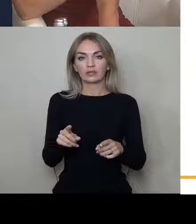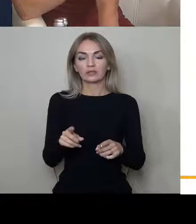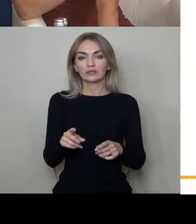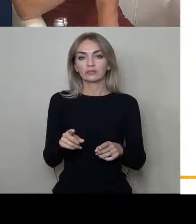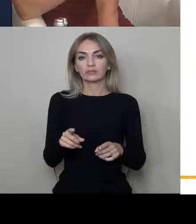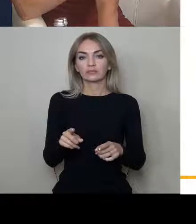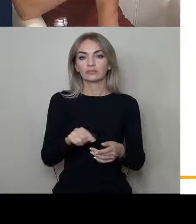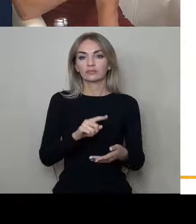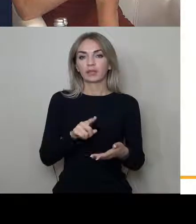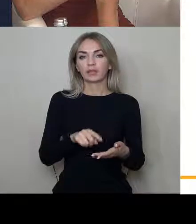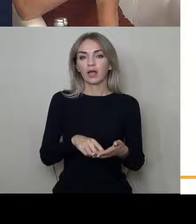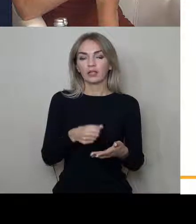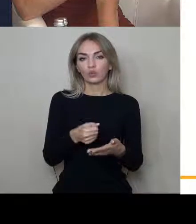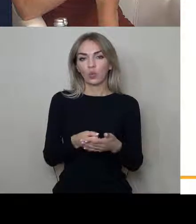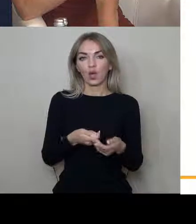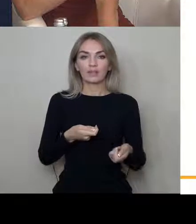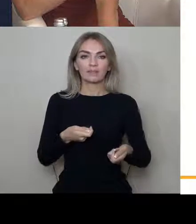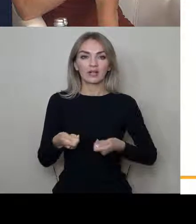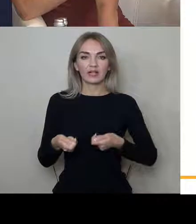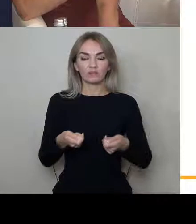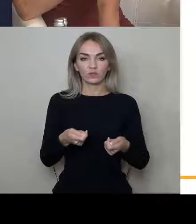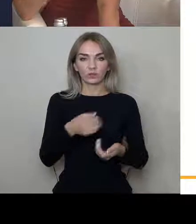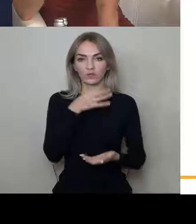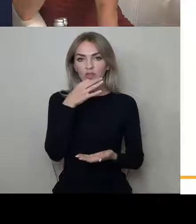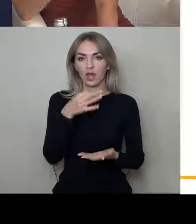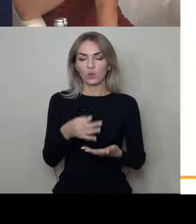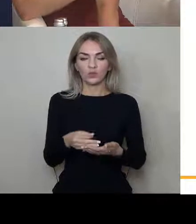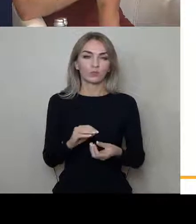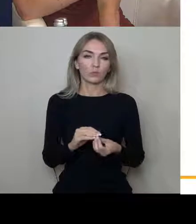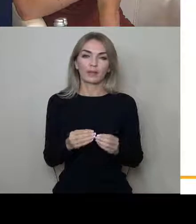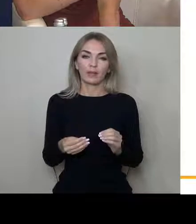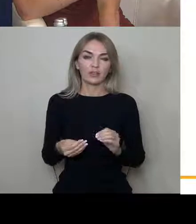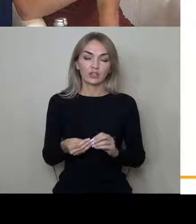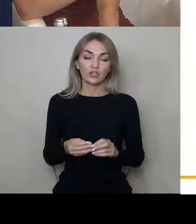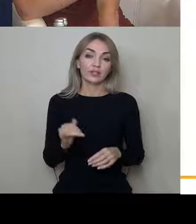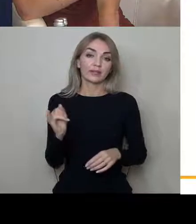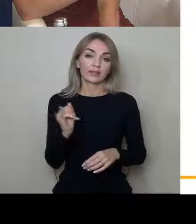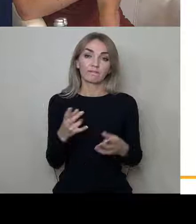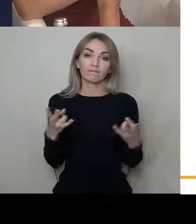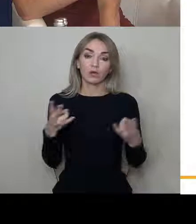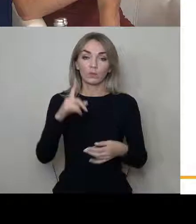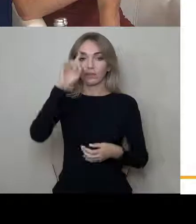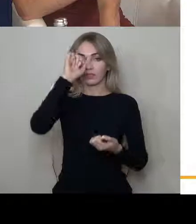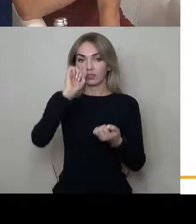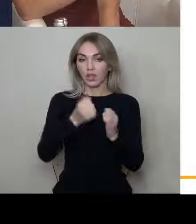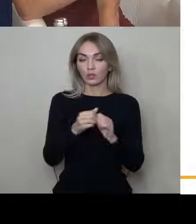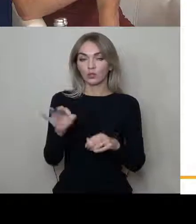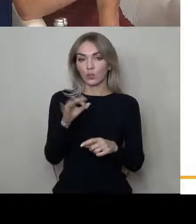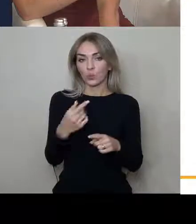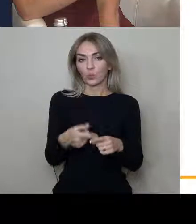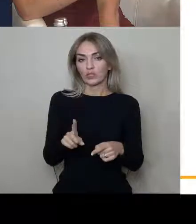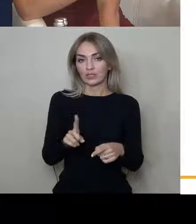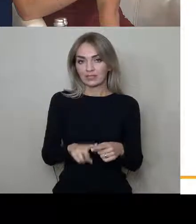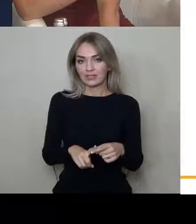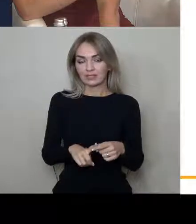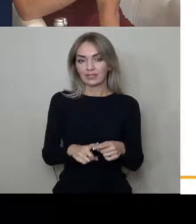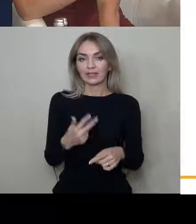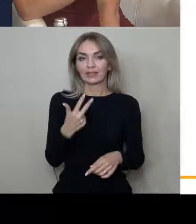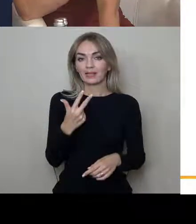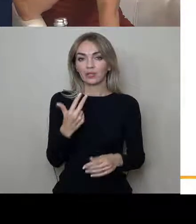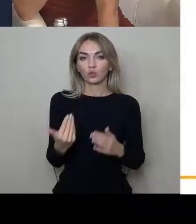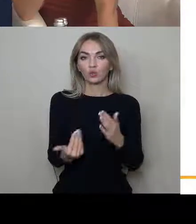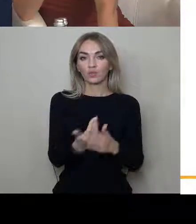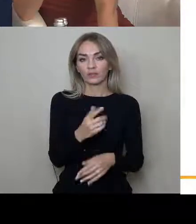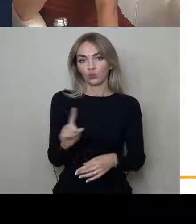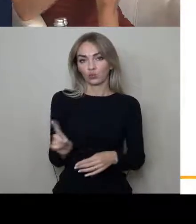webinars. Administrative liability is problematic, and we